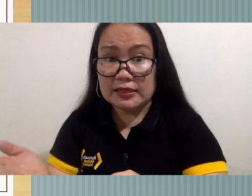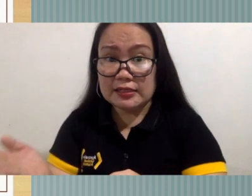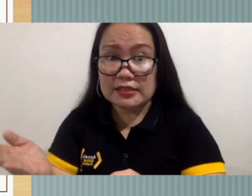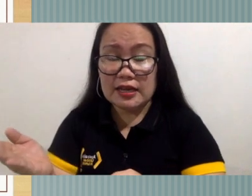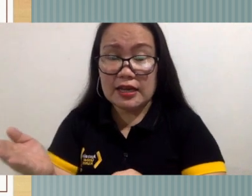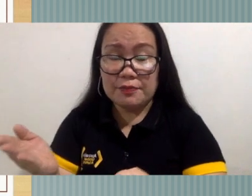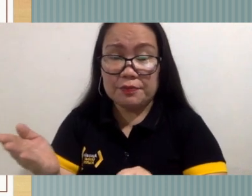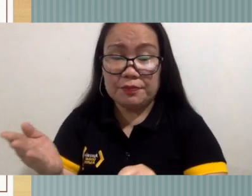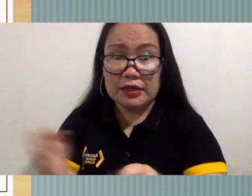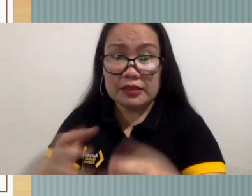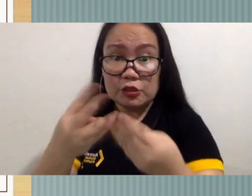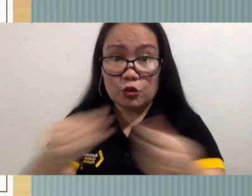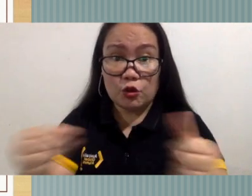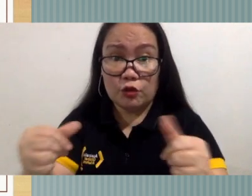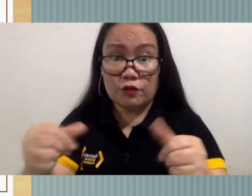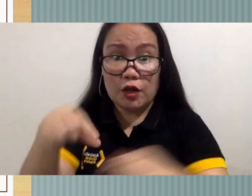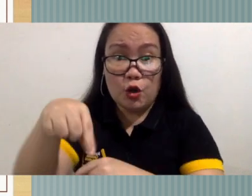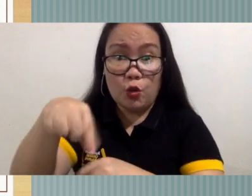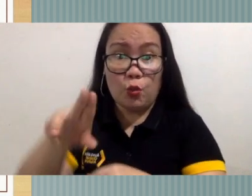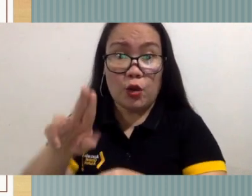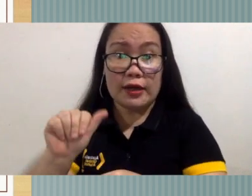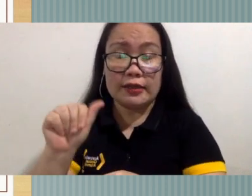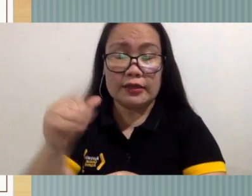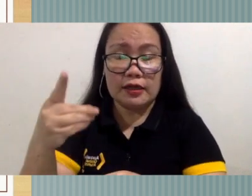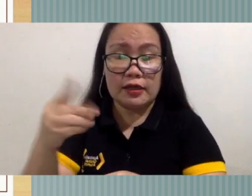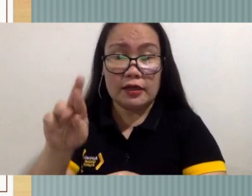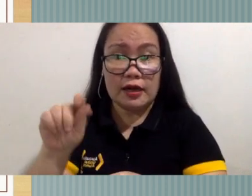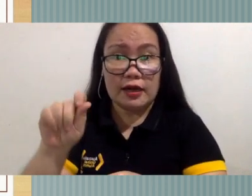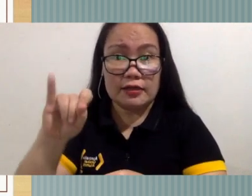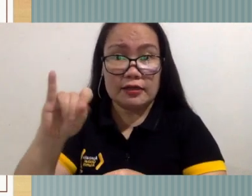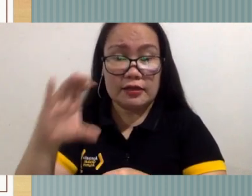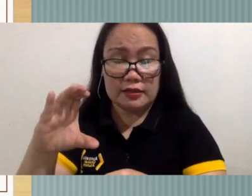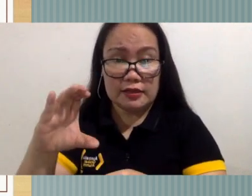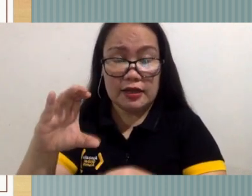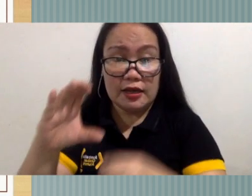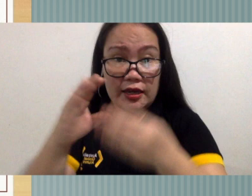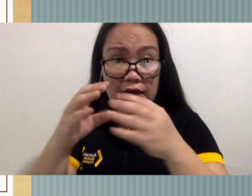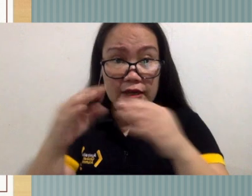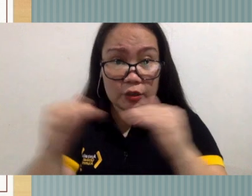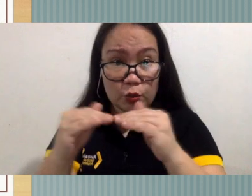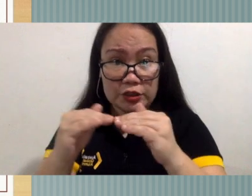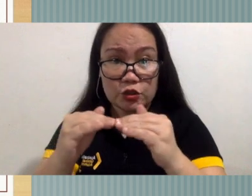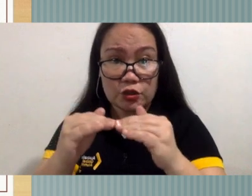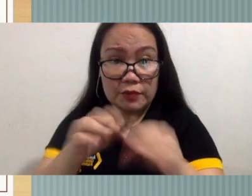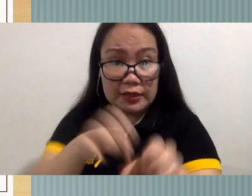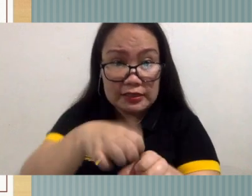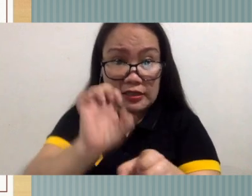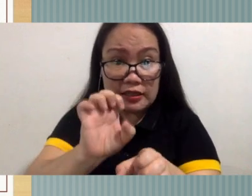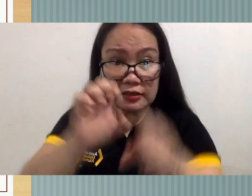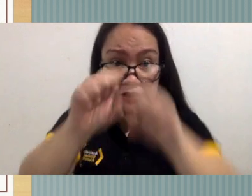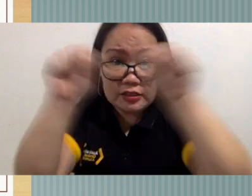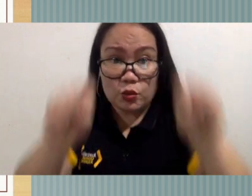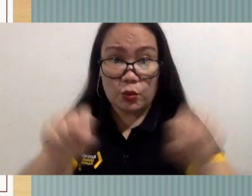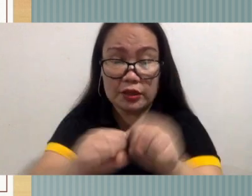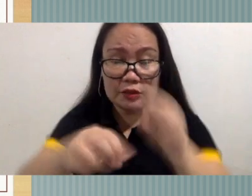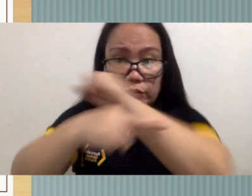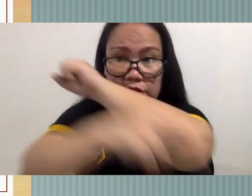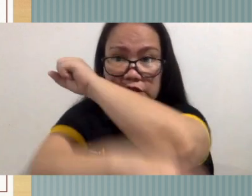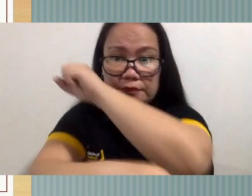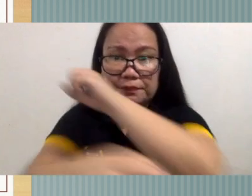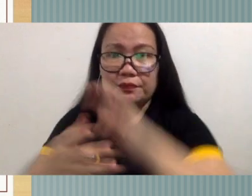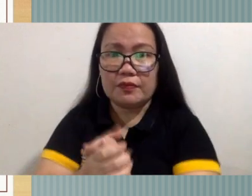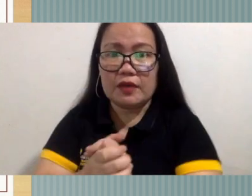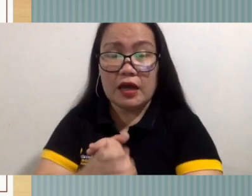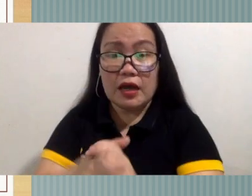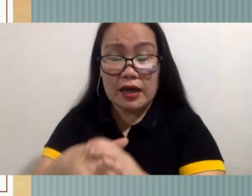quadratic equations by extracting the square roots. Alright, so quadratic